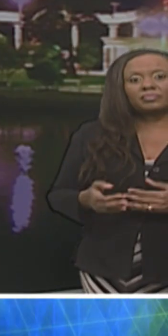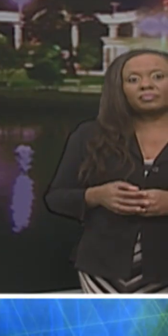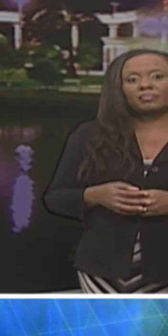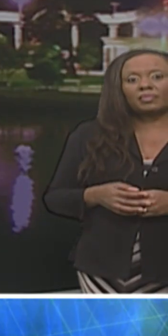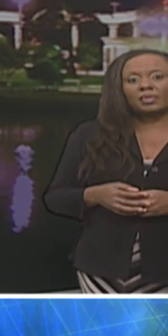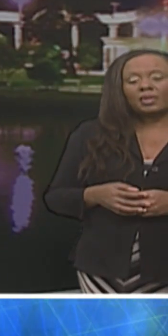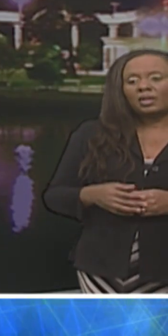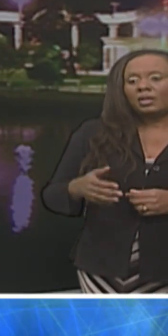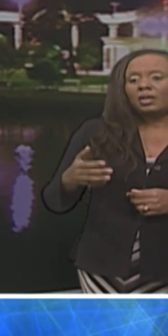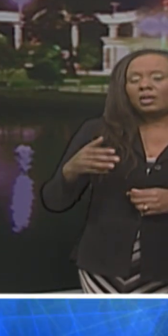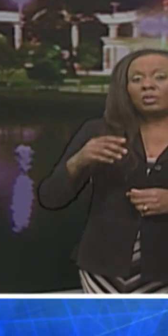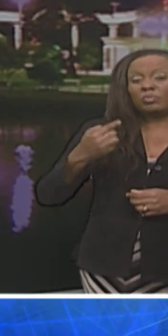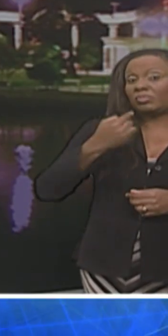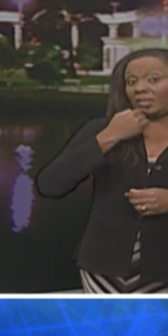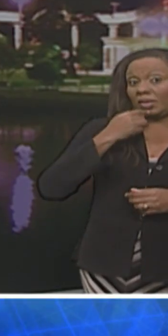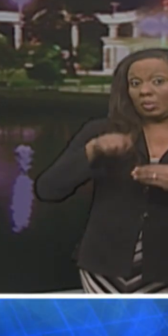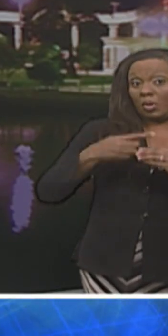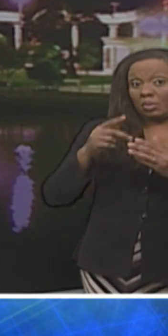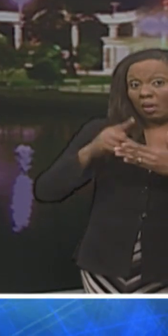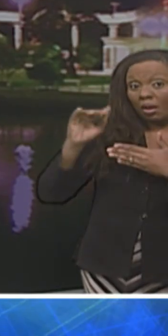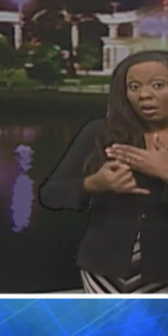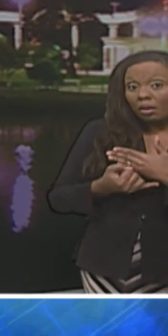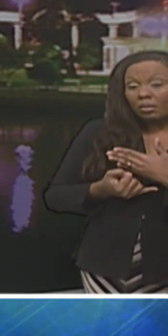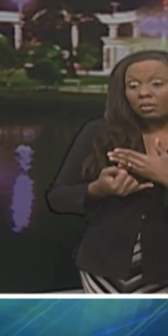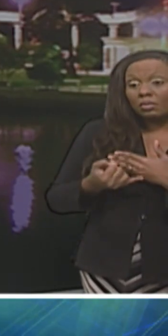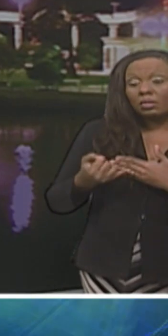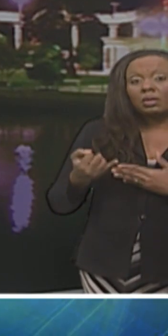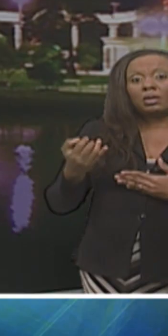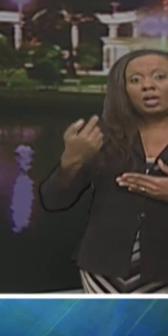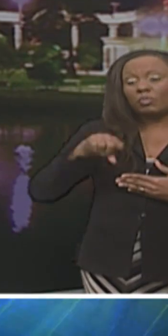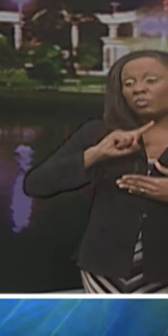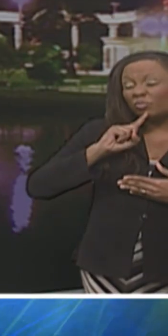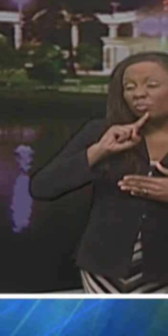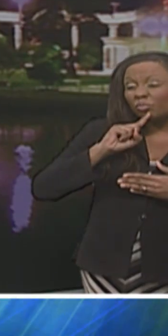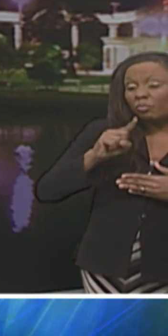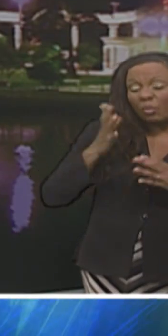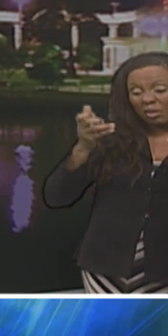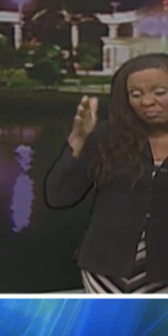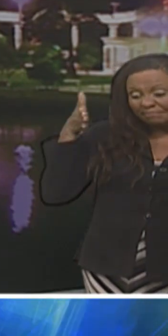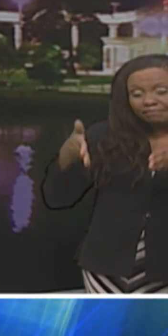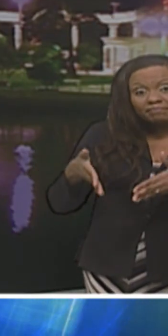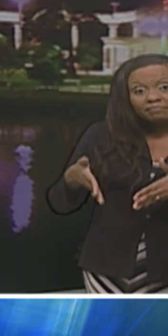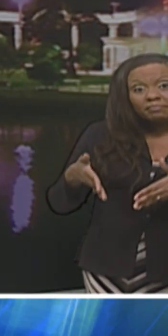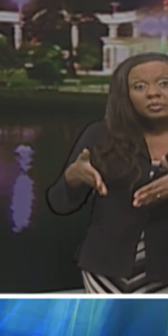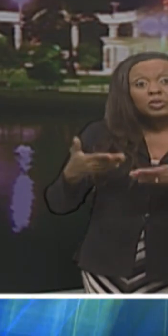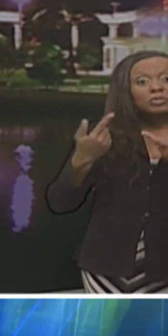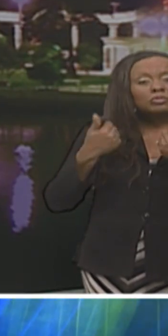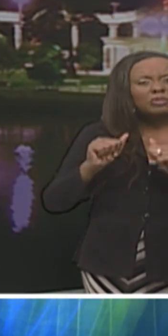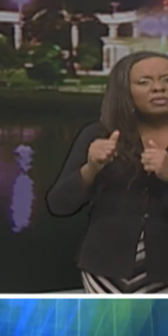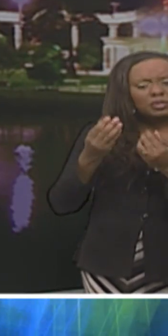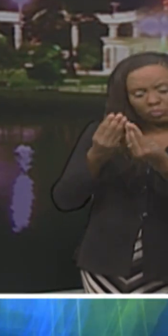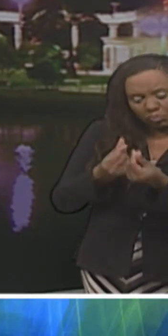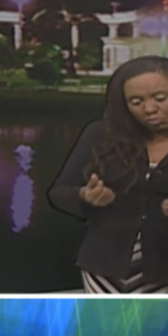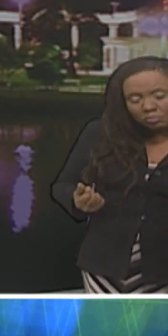have taken lightly, but at the same time, it is really the least of the worst evils in terms of the solutions, the immediate solutions